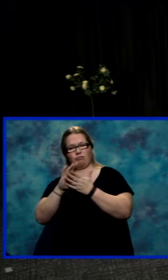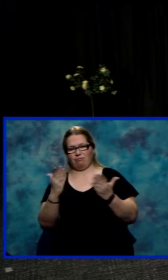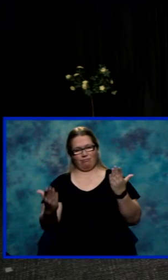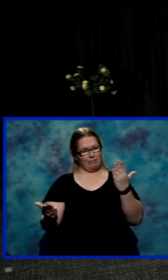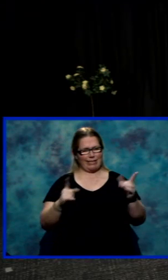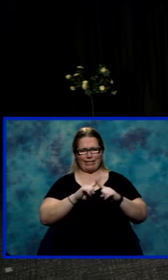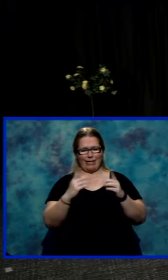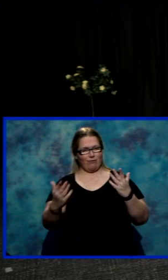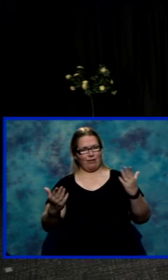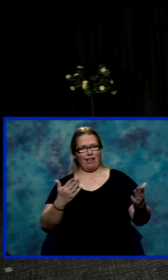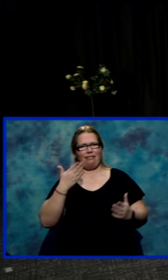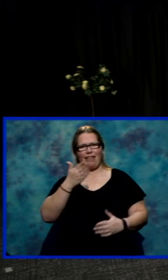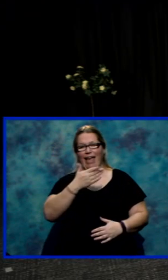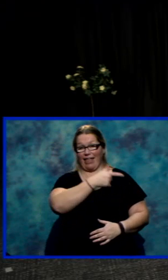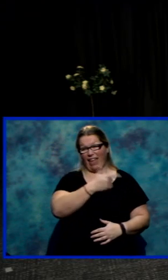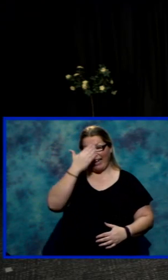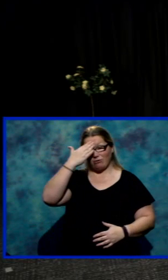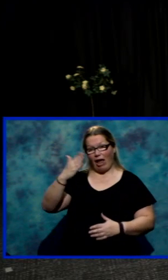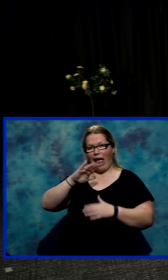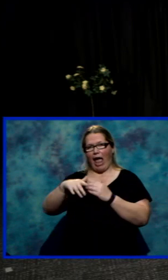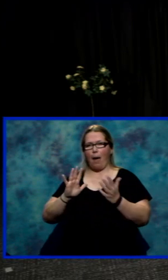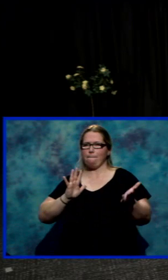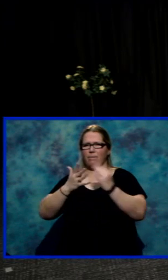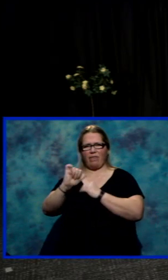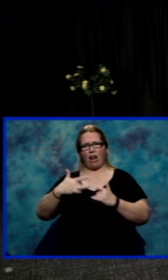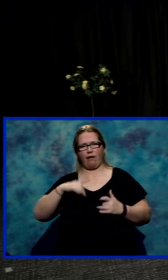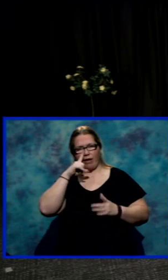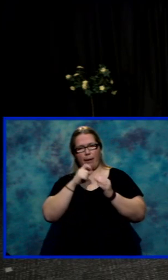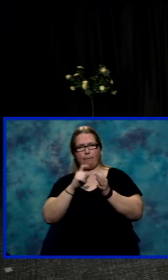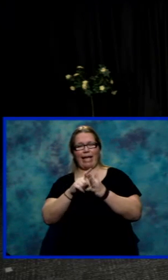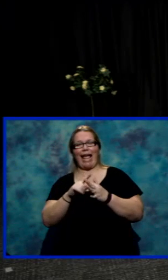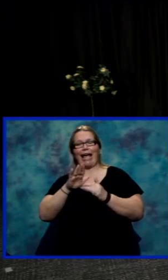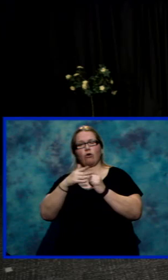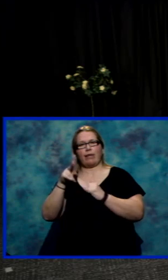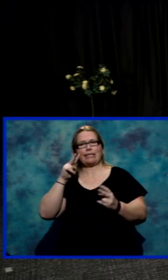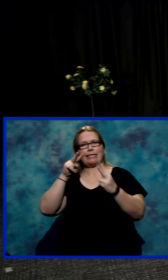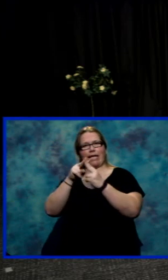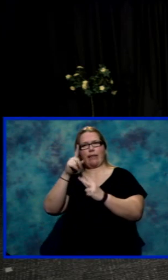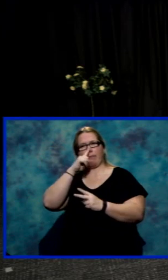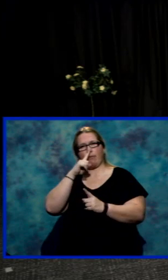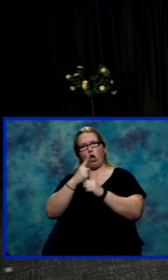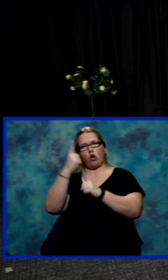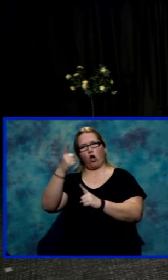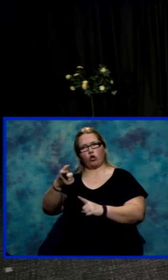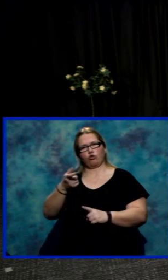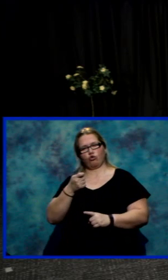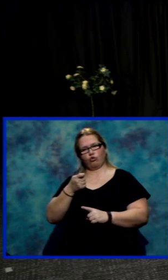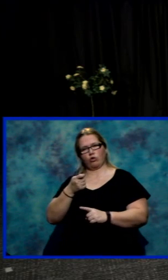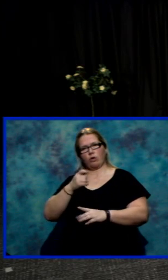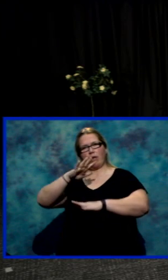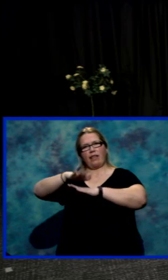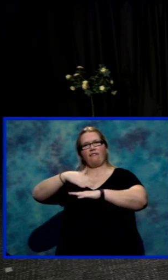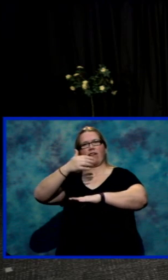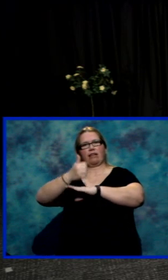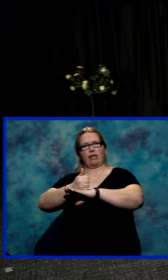clue as to how messed up life can be until they see the people that God chose to be the foundation of